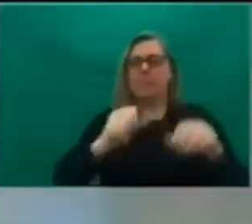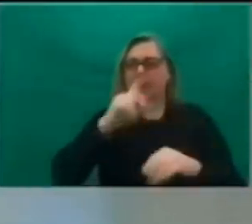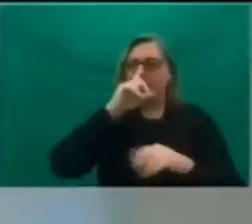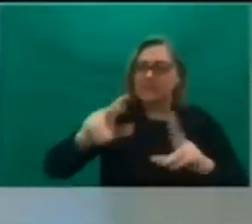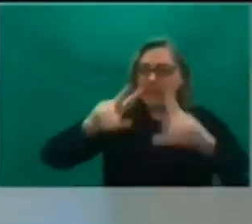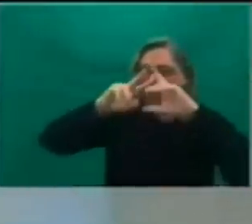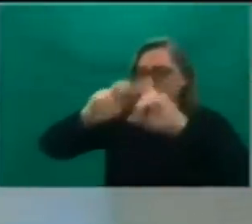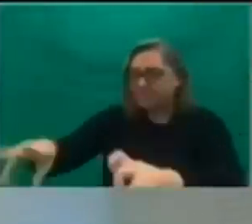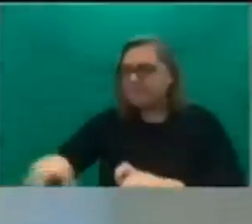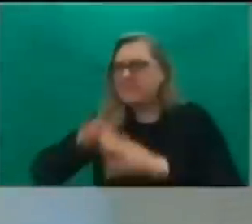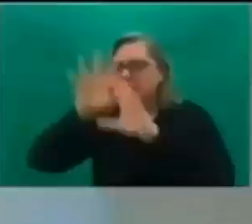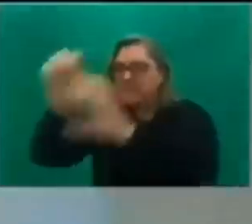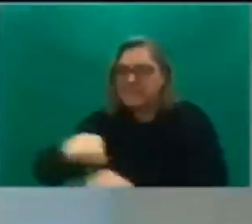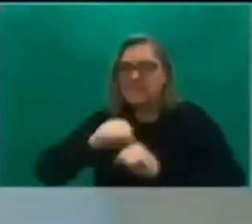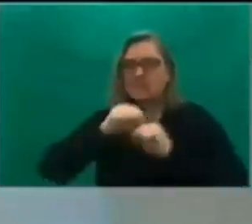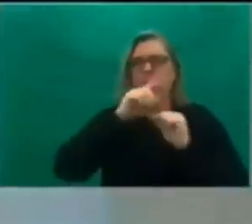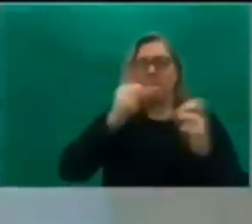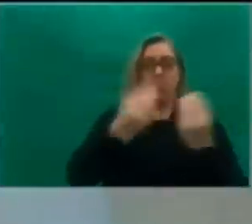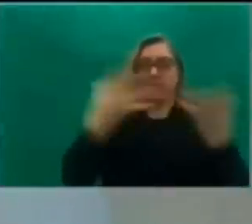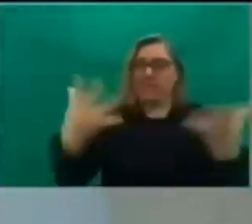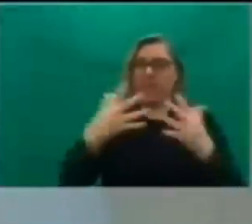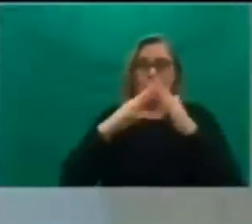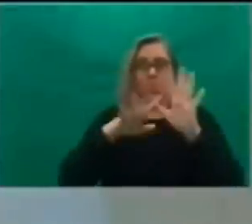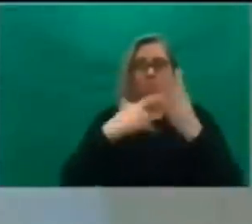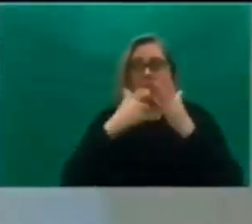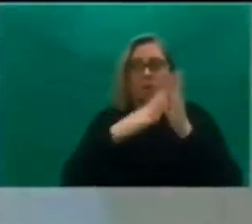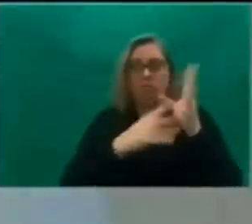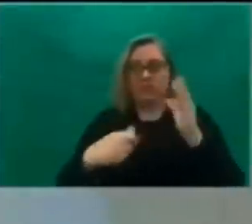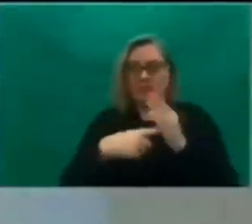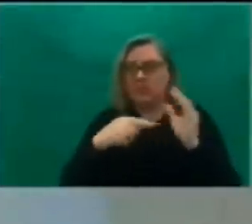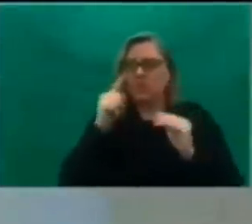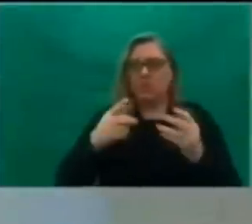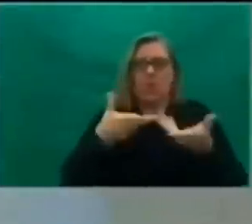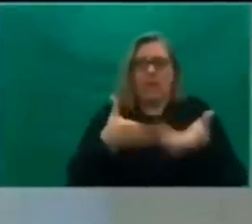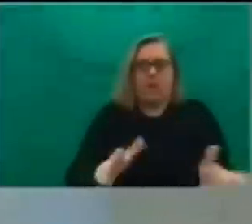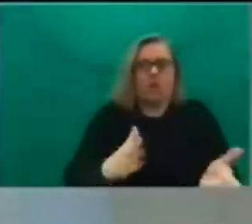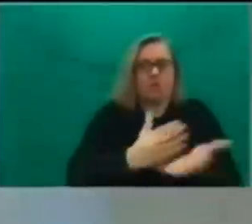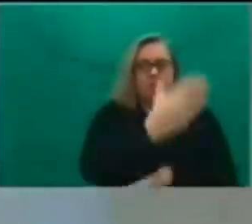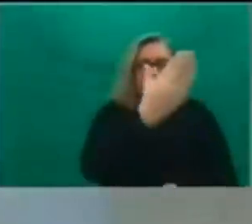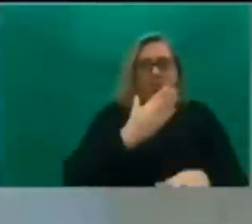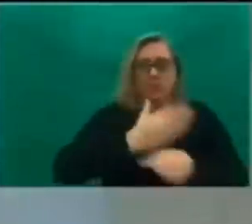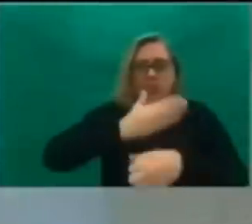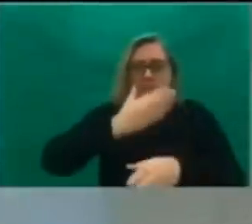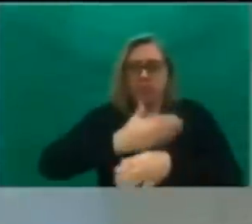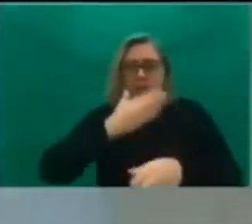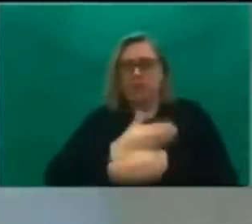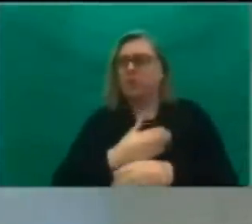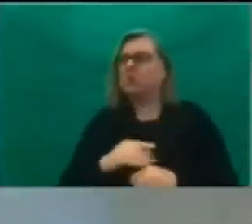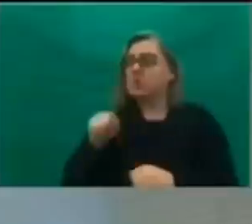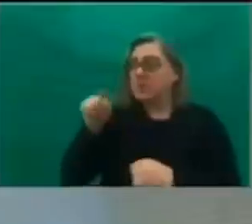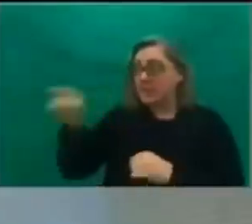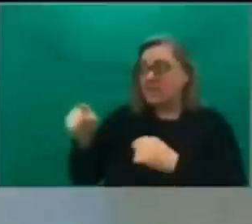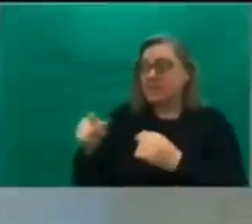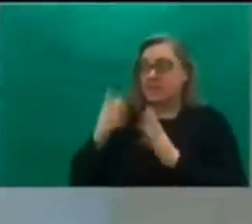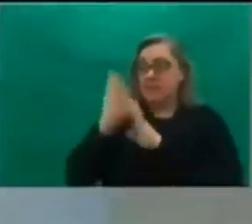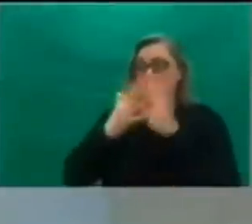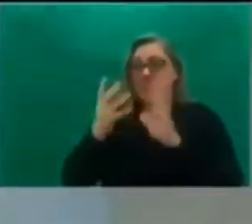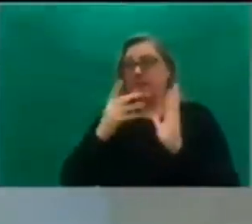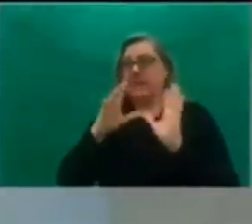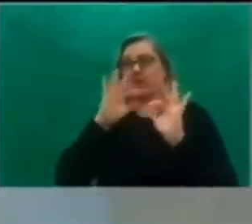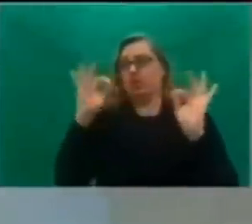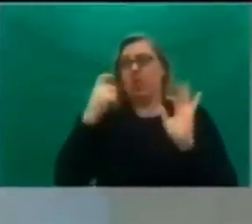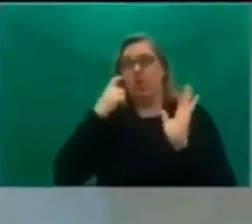We have lost the right to work. This whole series of rights are not recognised by law anymore,